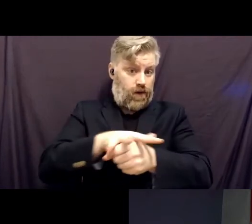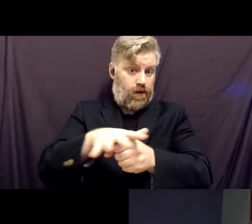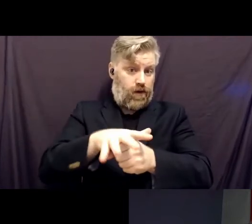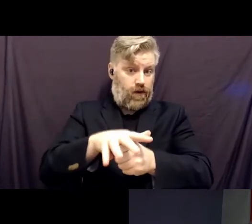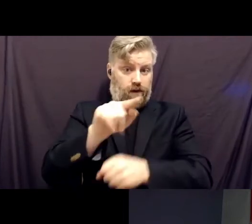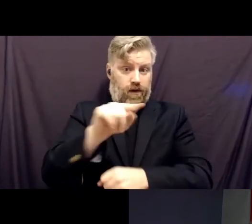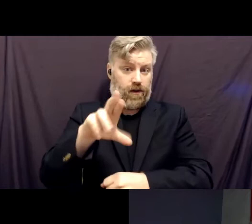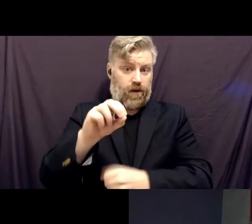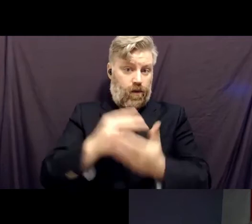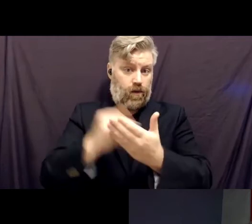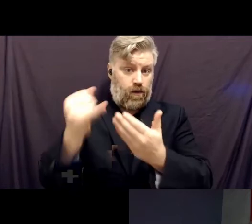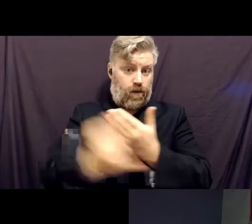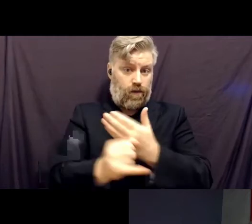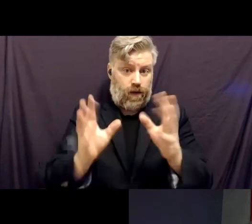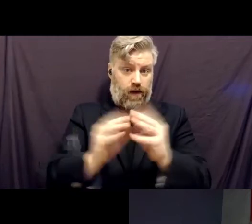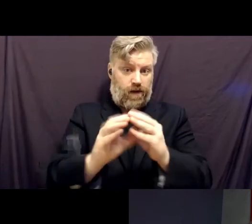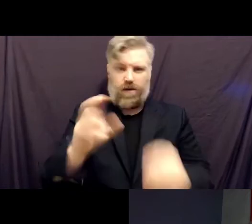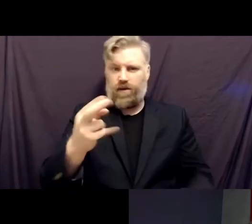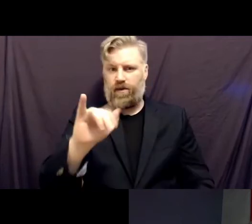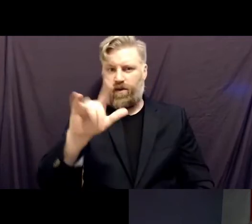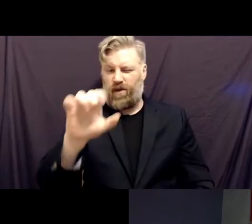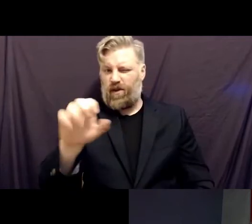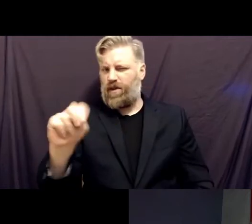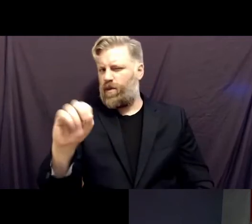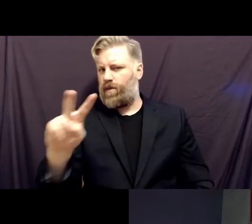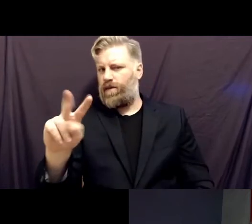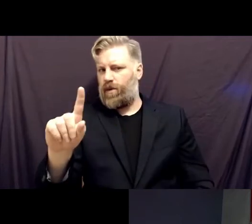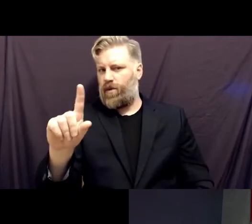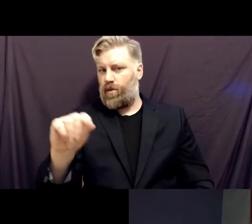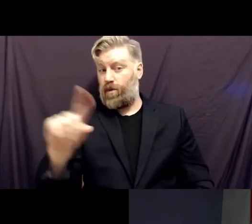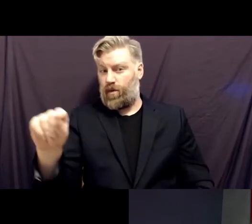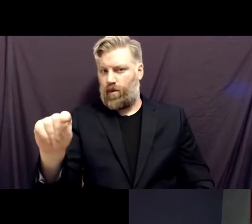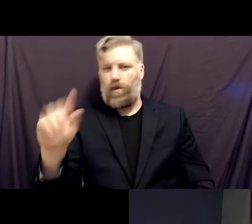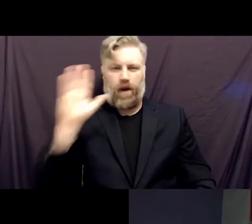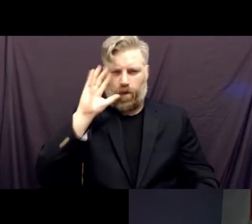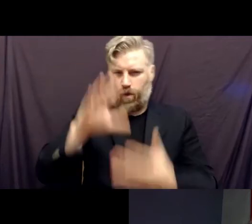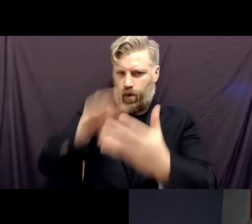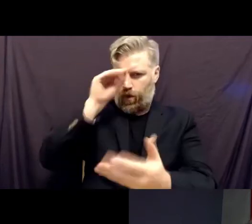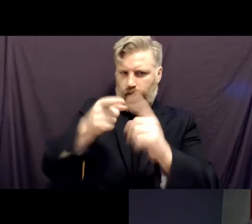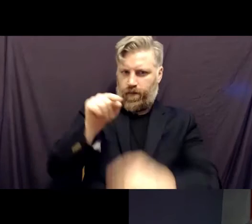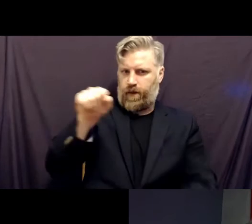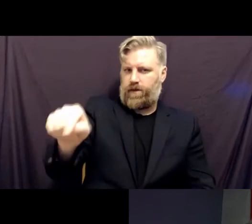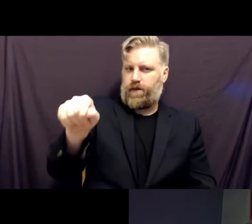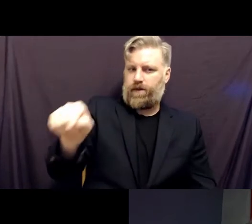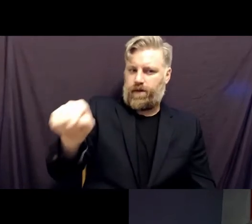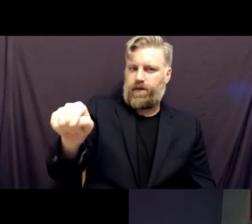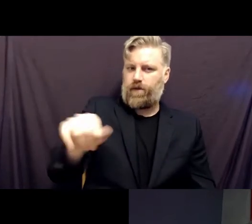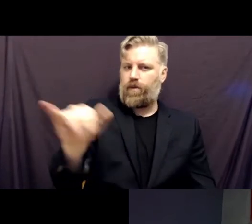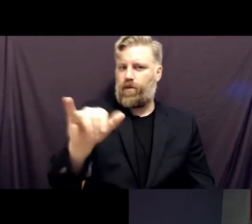Project Conference in Chile in November 2020, which will take